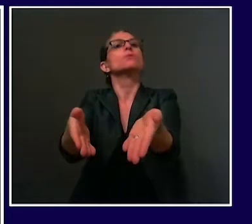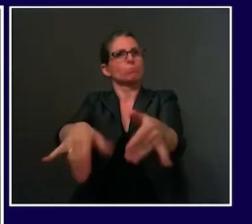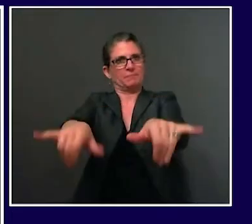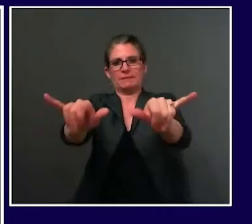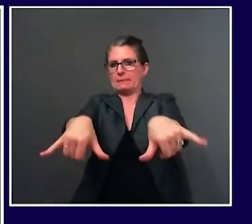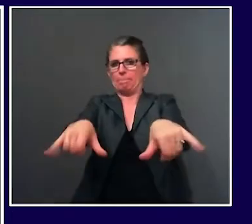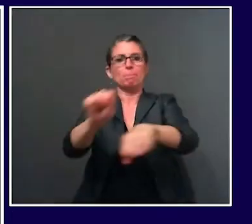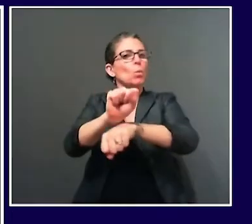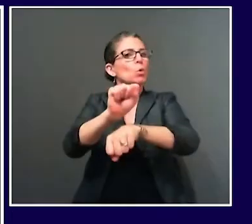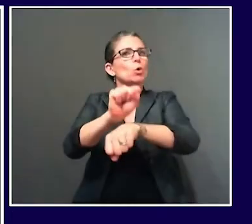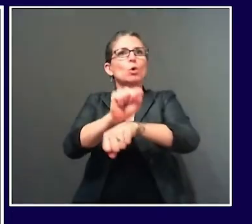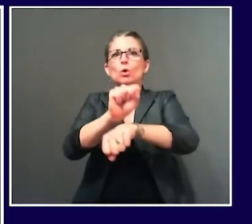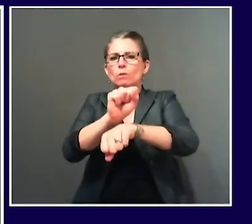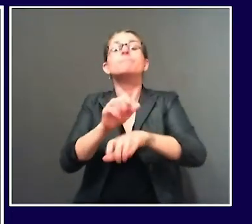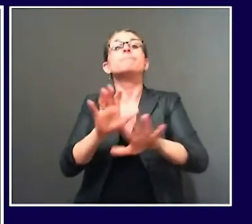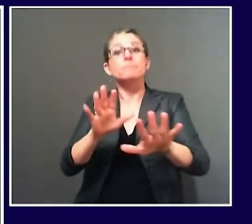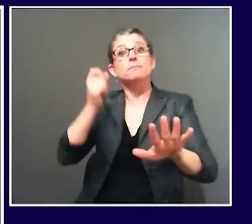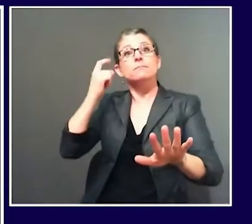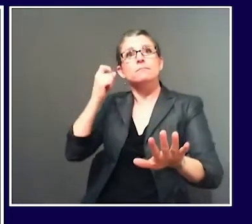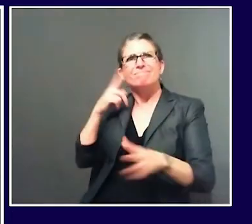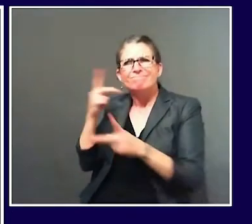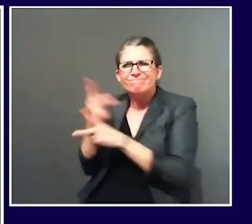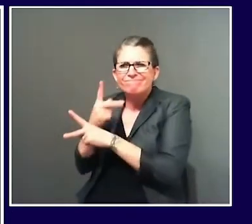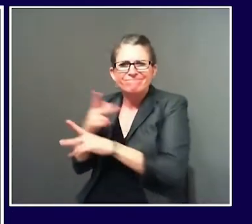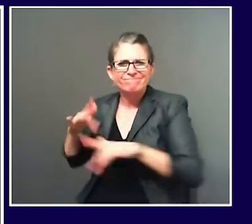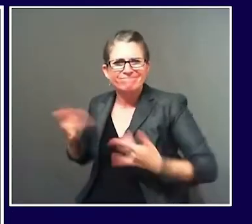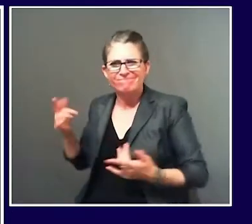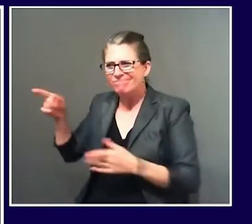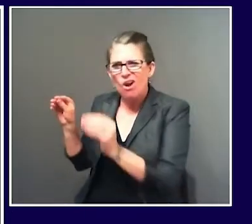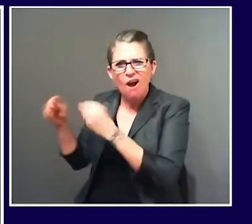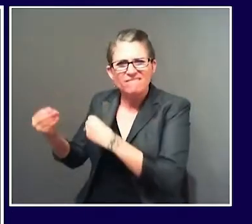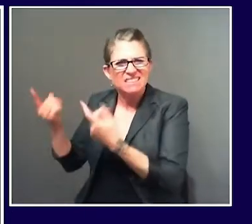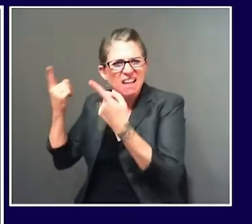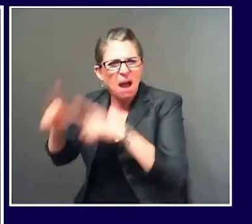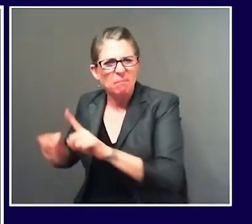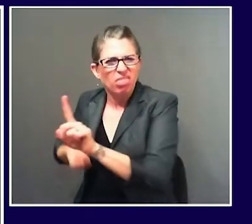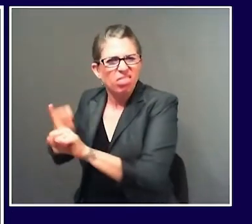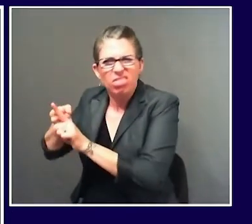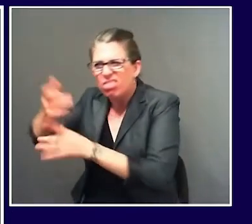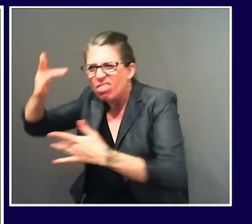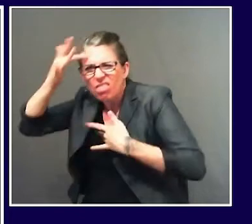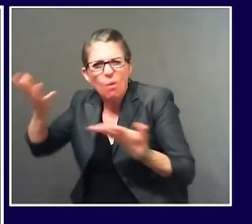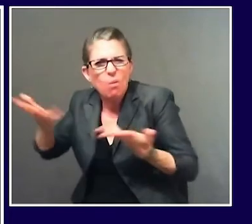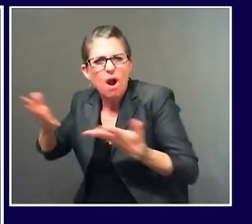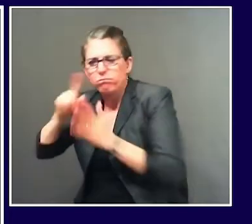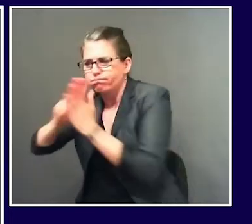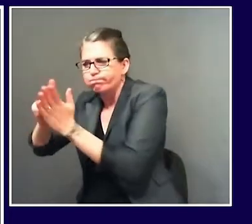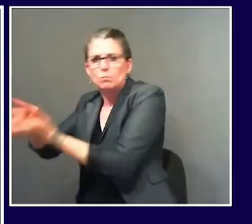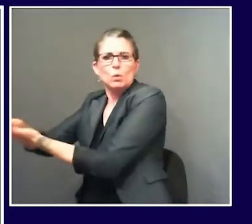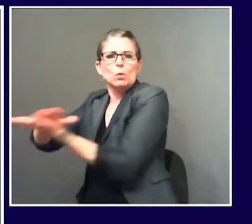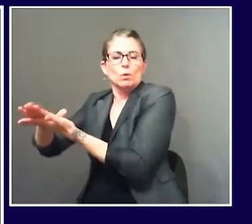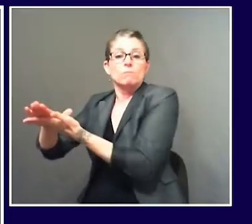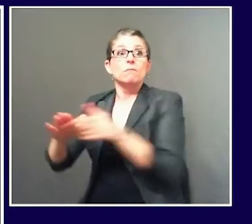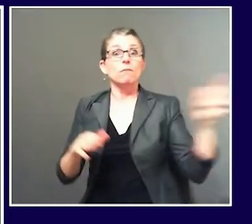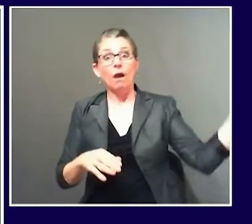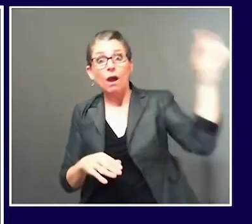what conditions may be needed to satisfy before folks can re-enter the Emergency Operations Center.